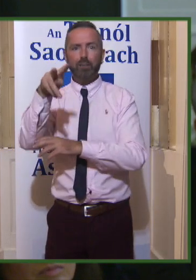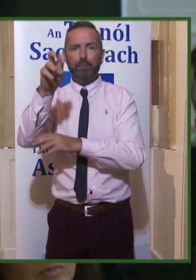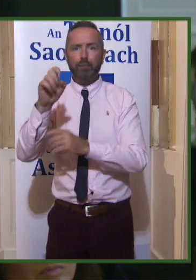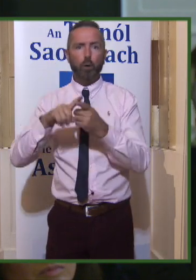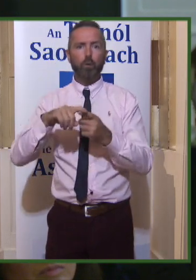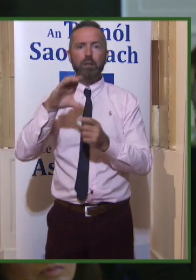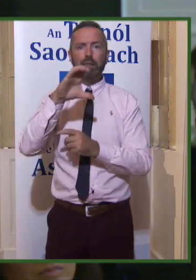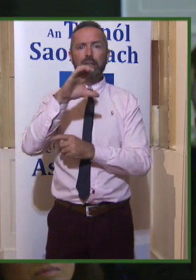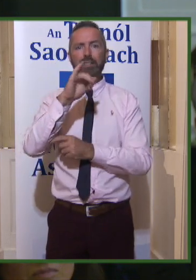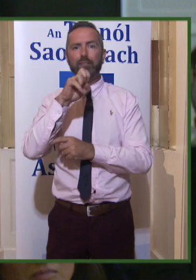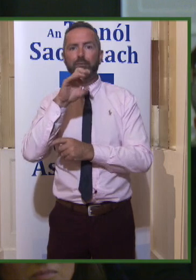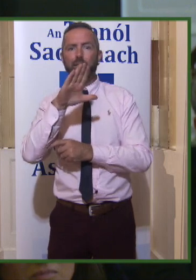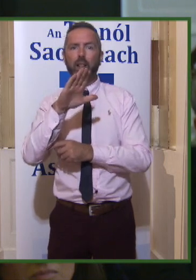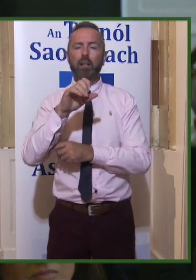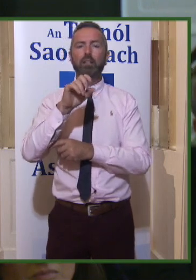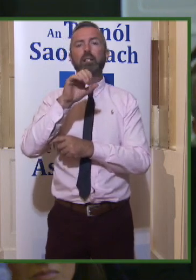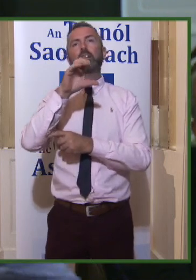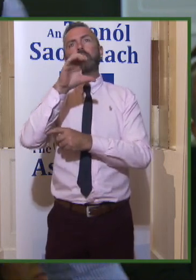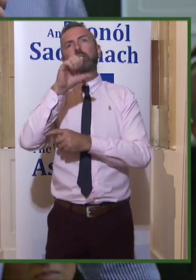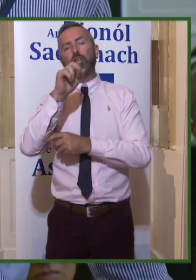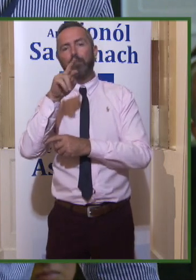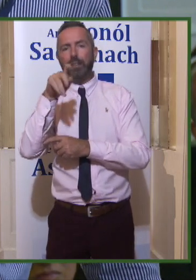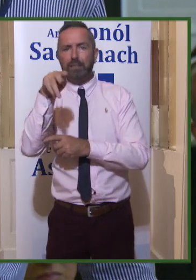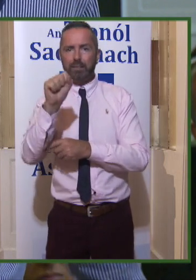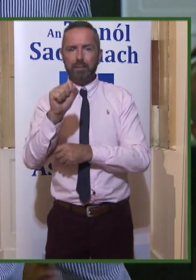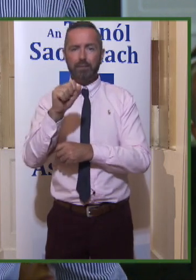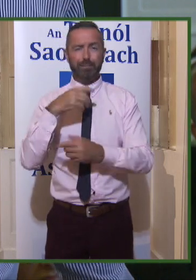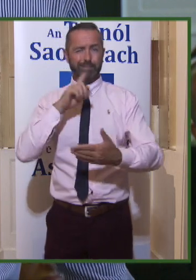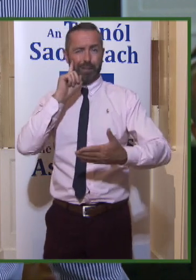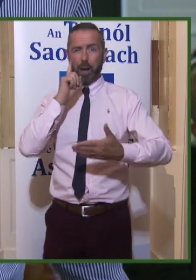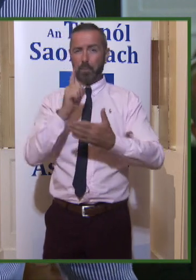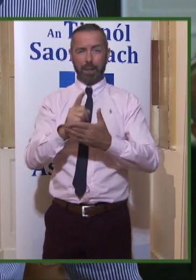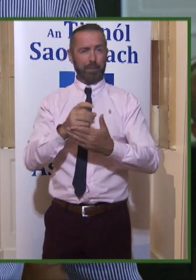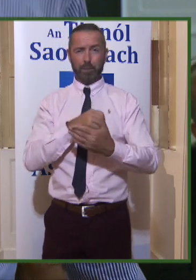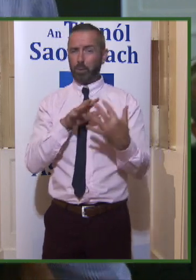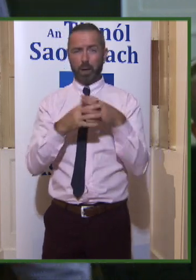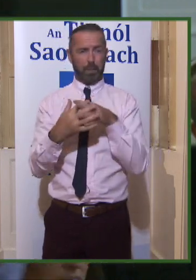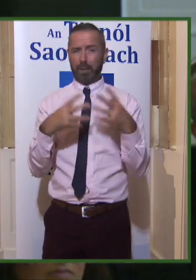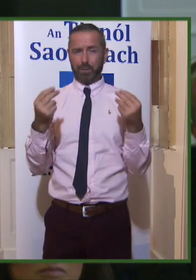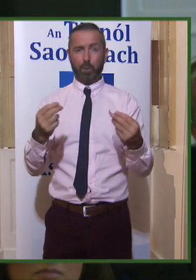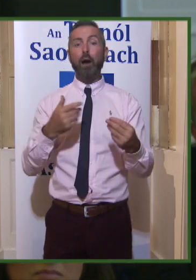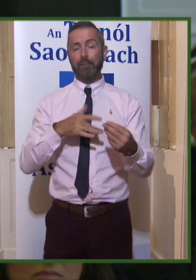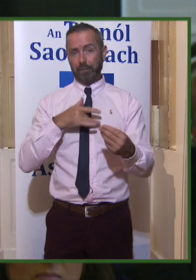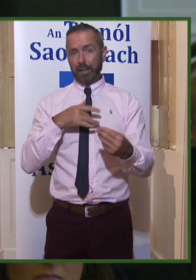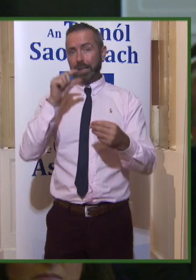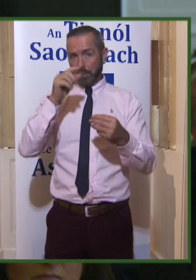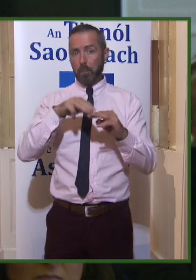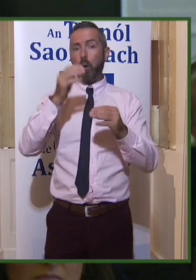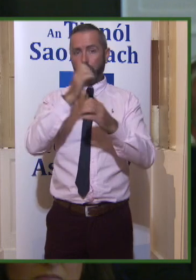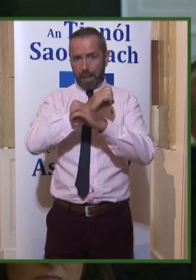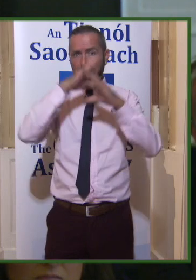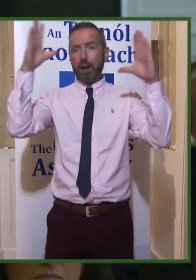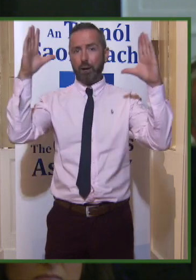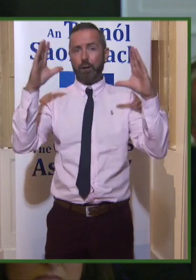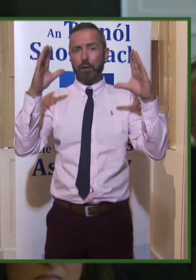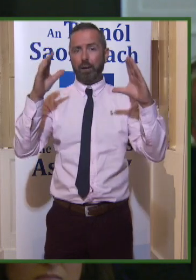civil servants, and that's just to address the point that Sophie made. I don't believe it overcomplicates it. I believe it clarifies it so that it's consistent with the